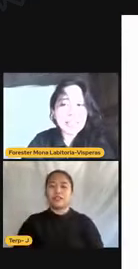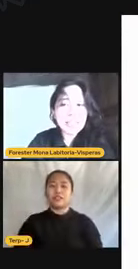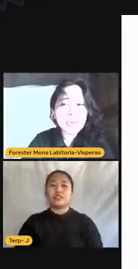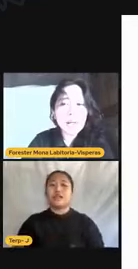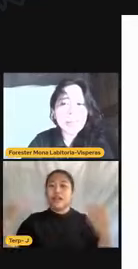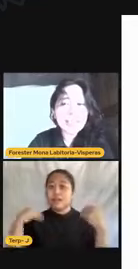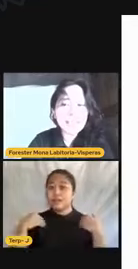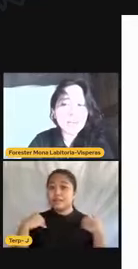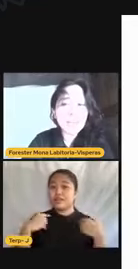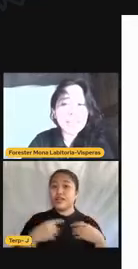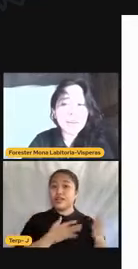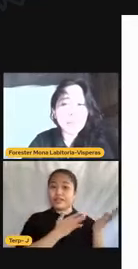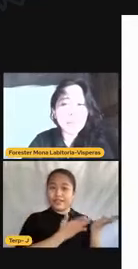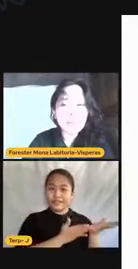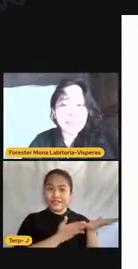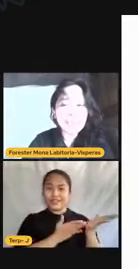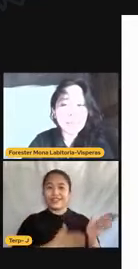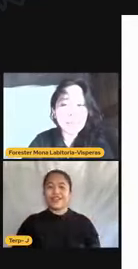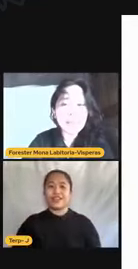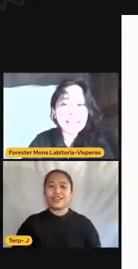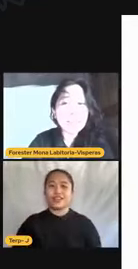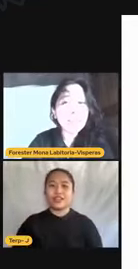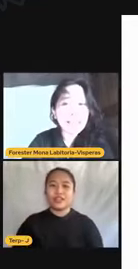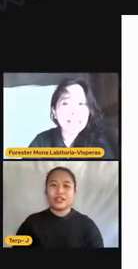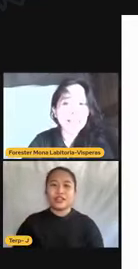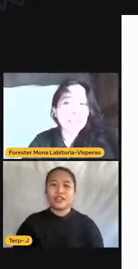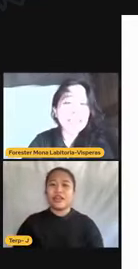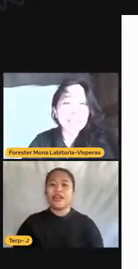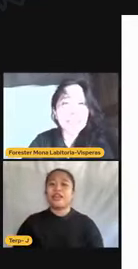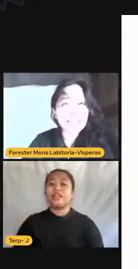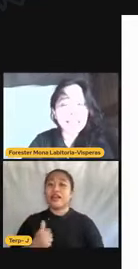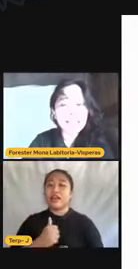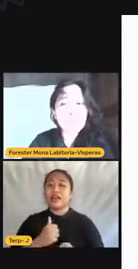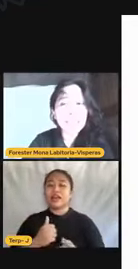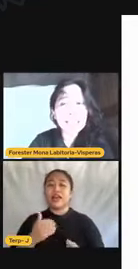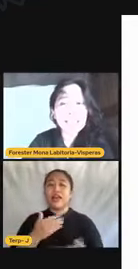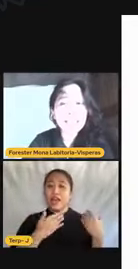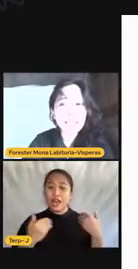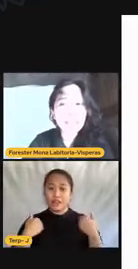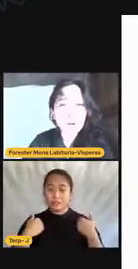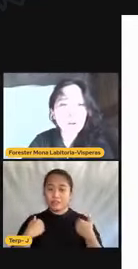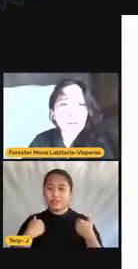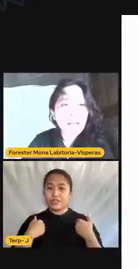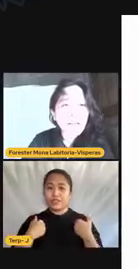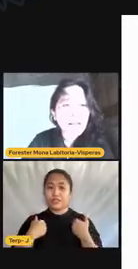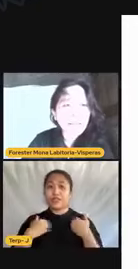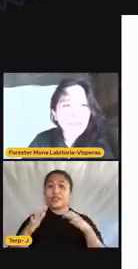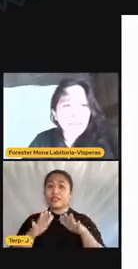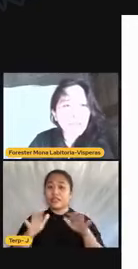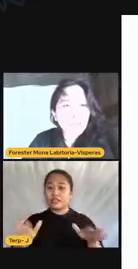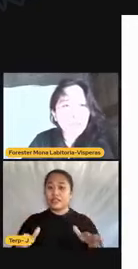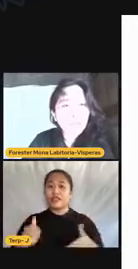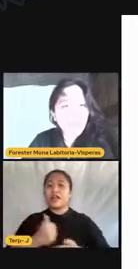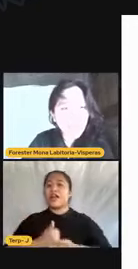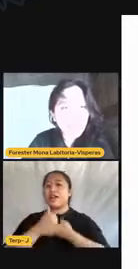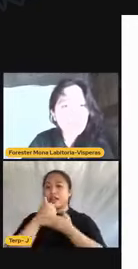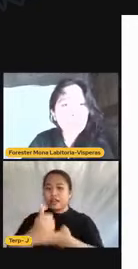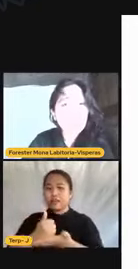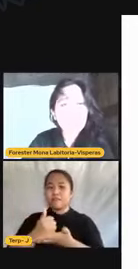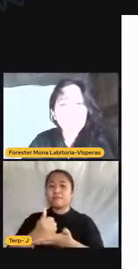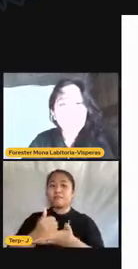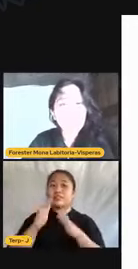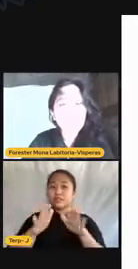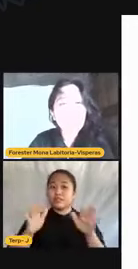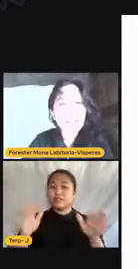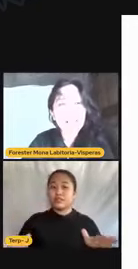management skills to help his son with cerebral palsy naman. It's amazing. Please watch it next time. This is a TED Talk, an innovative way to